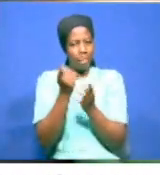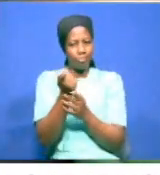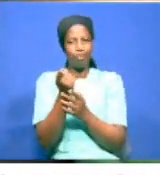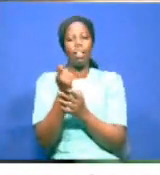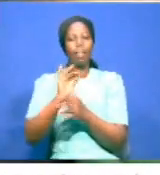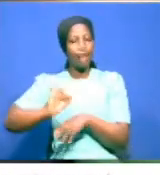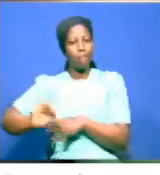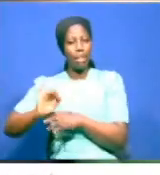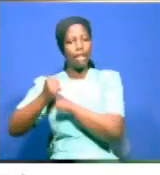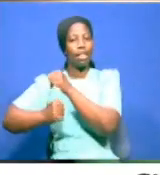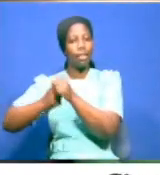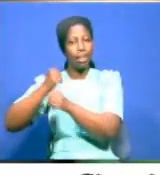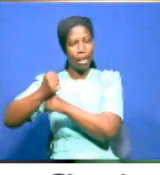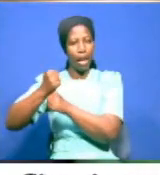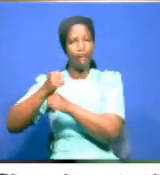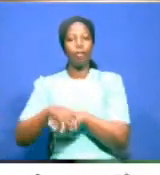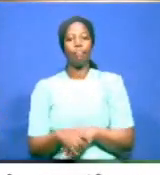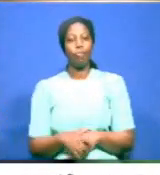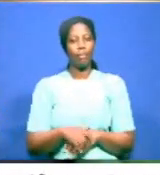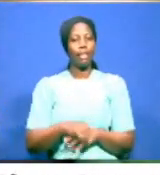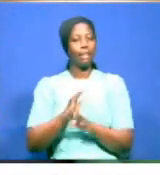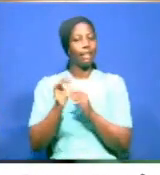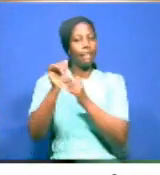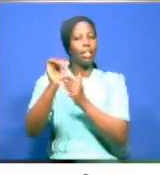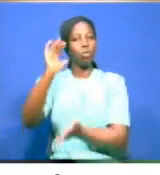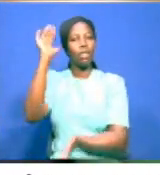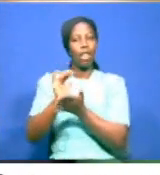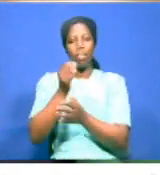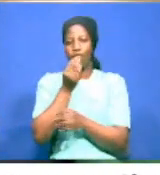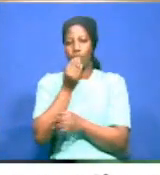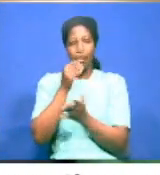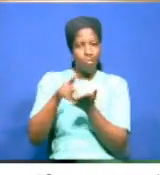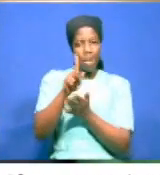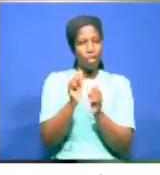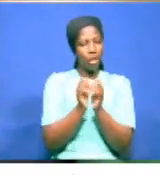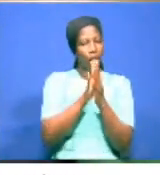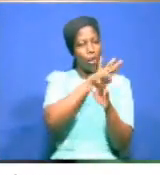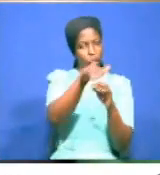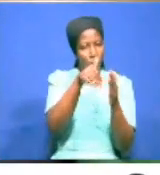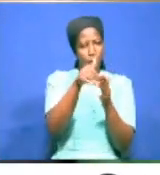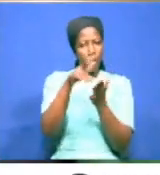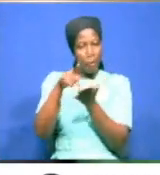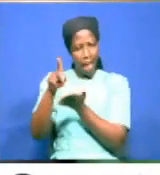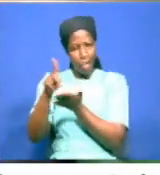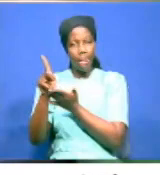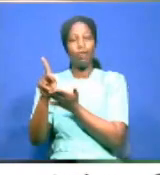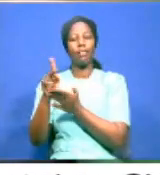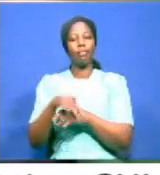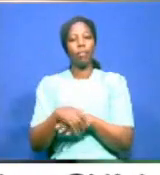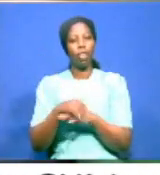part of the year, resulting in a drop in food prices and overall inflation. It is important to note